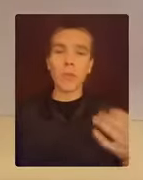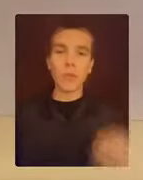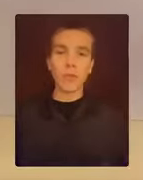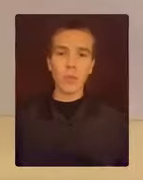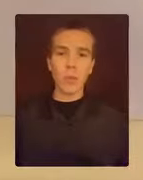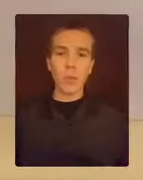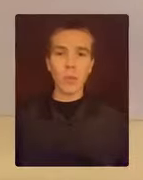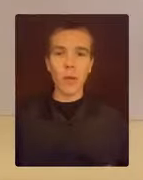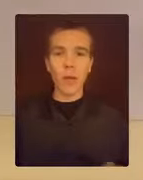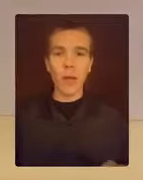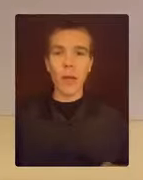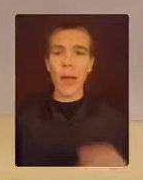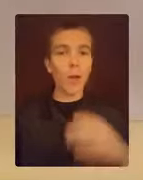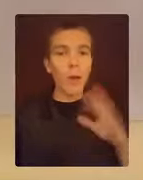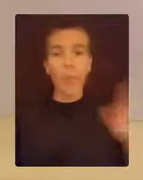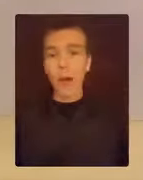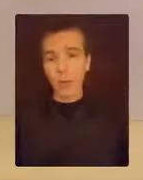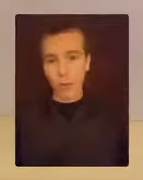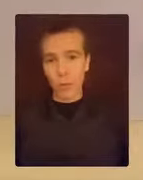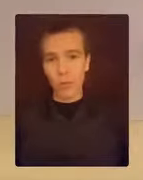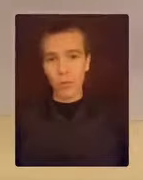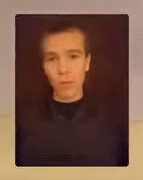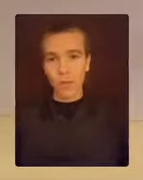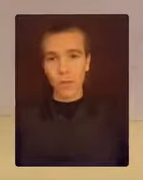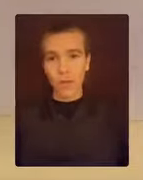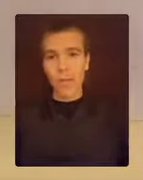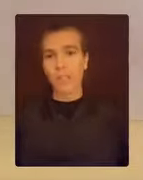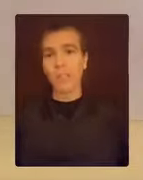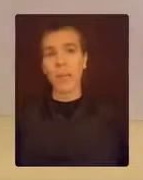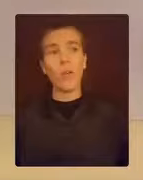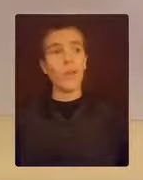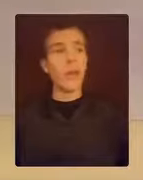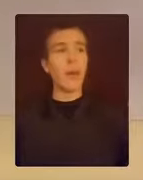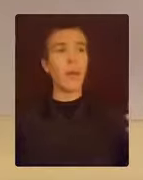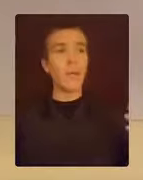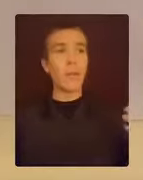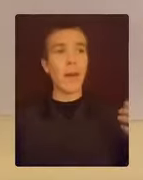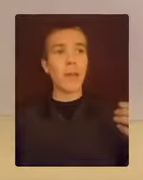People who indulge in smoking weed a lot. Now, I don't know about other drugs. I just know